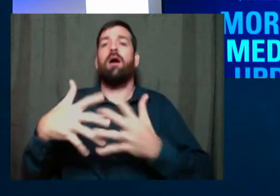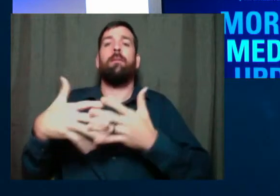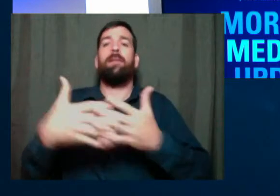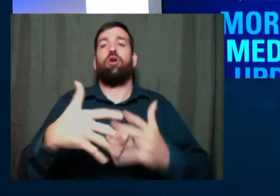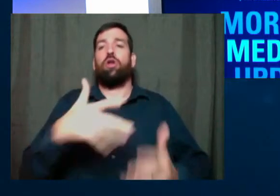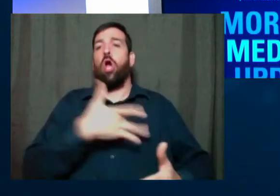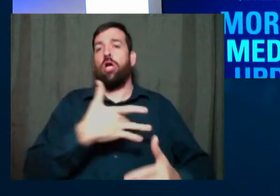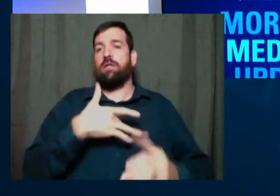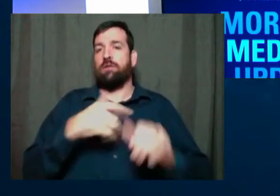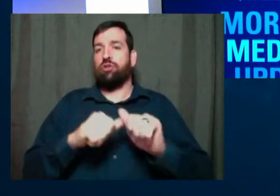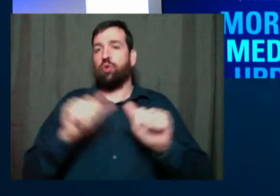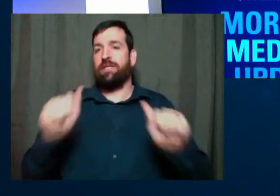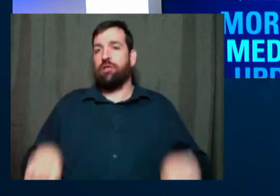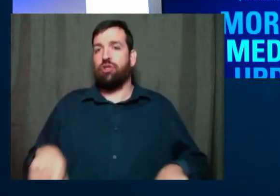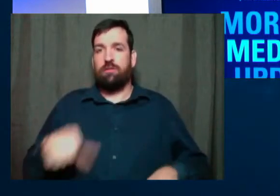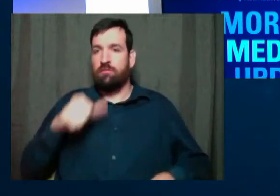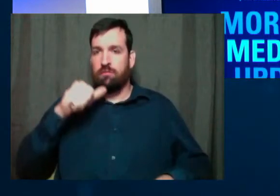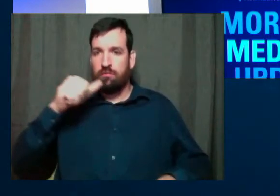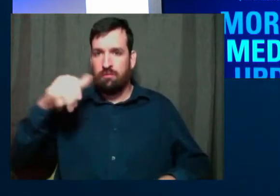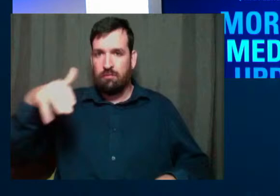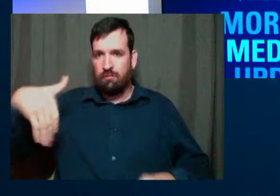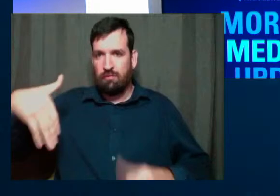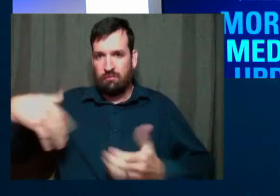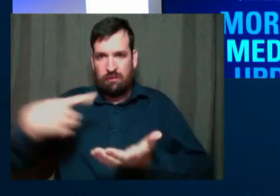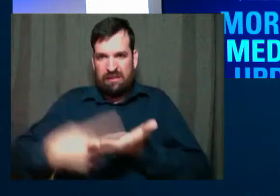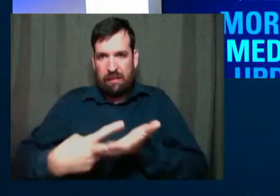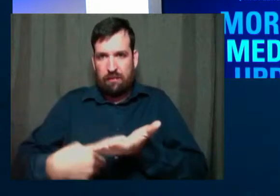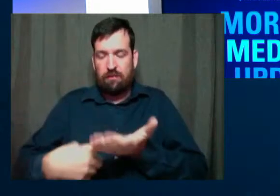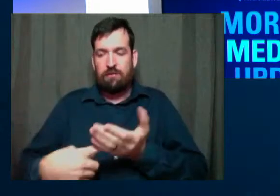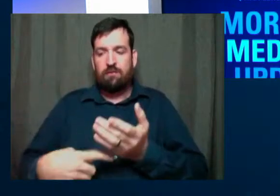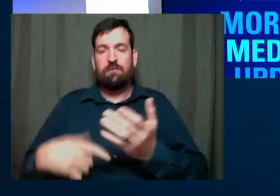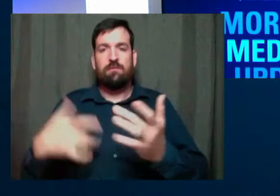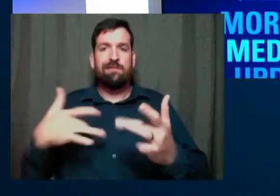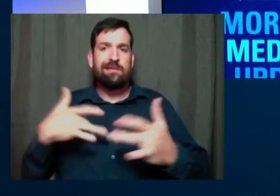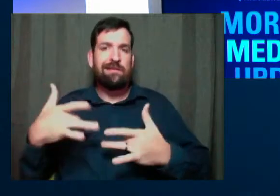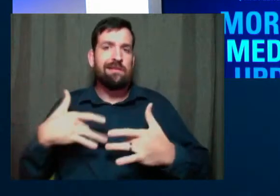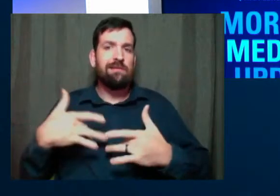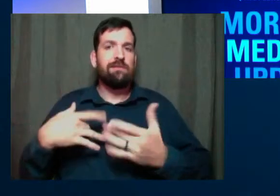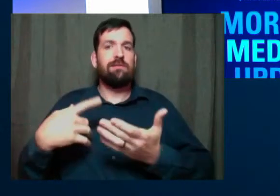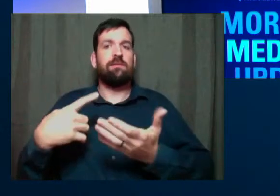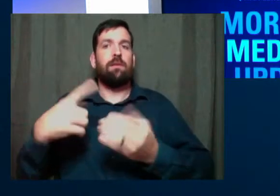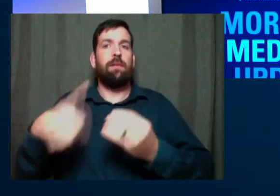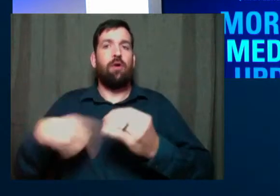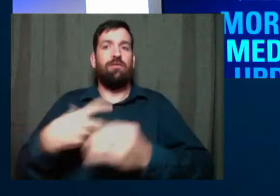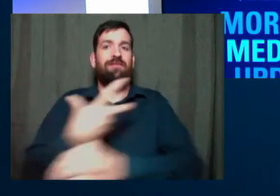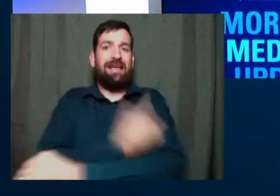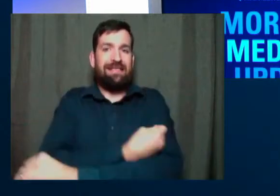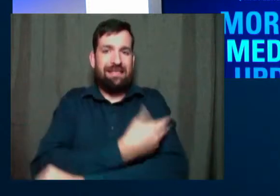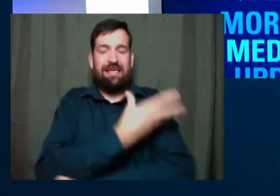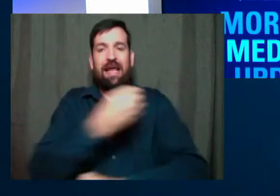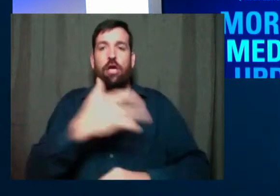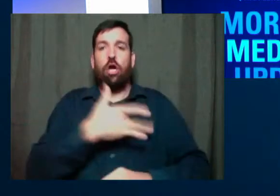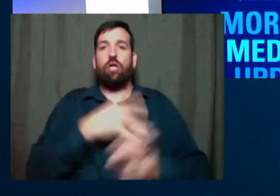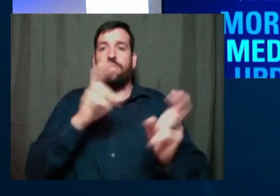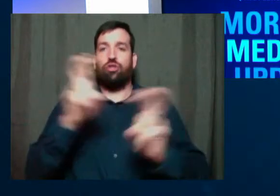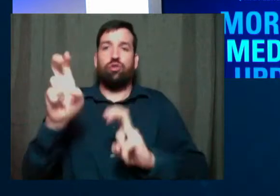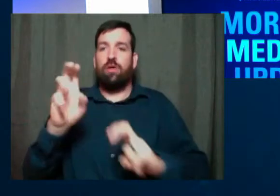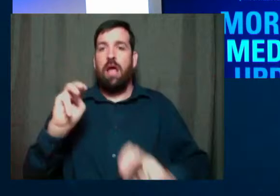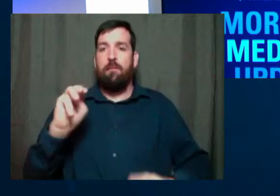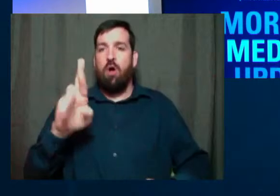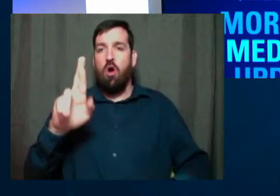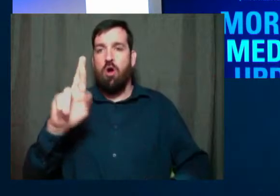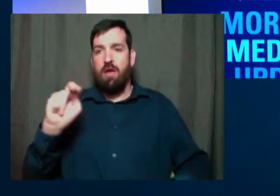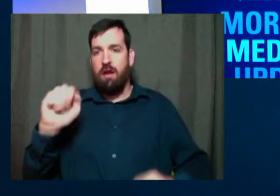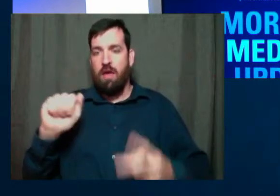feels this hasn't been talked about being concerned about vaccine and heart issues. Here come my attempt at the big words. mRNA, COVID